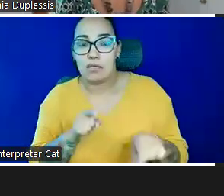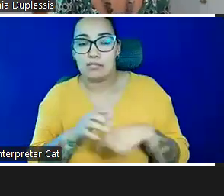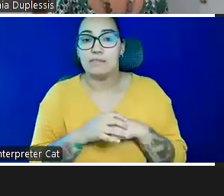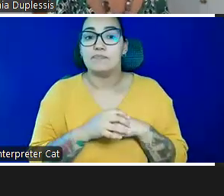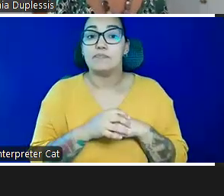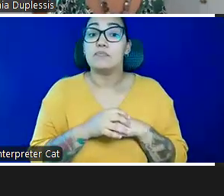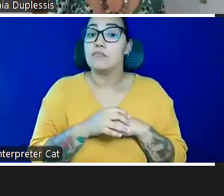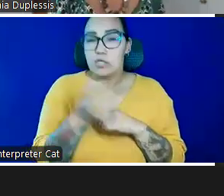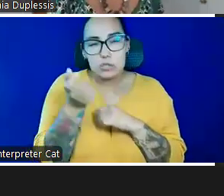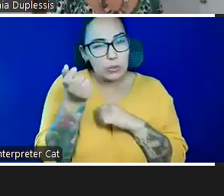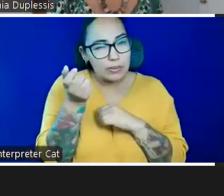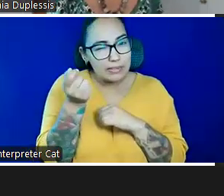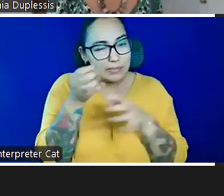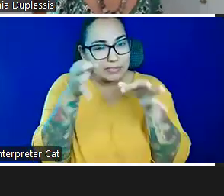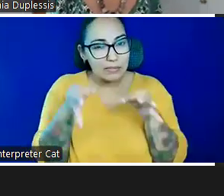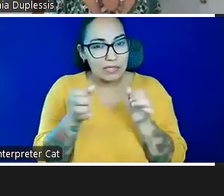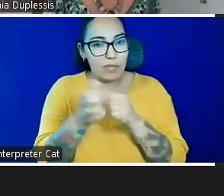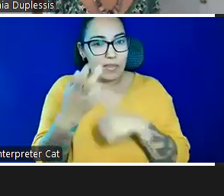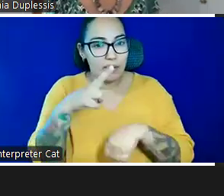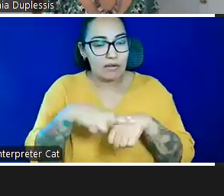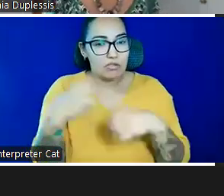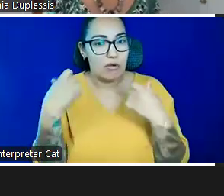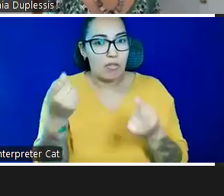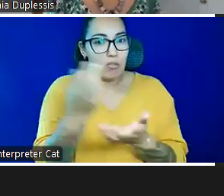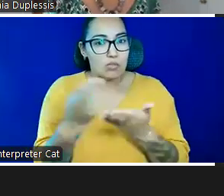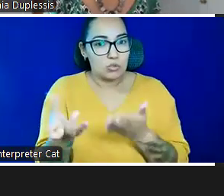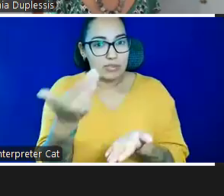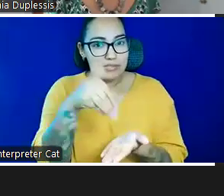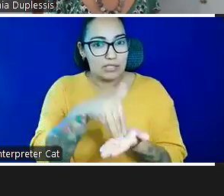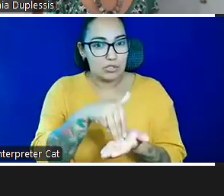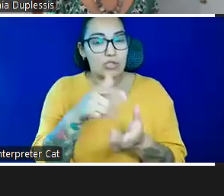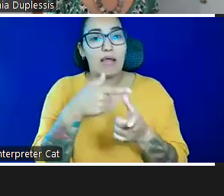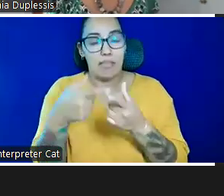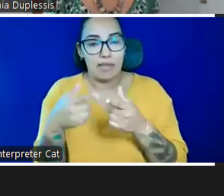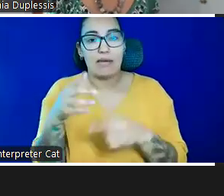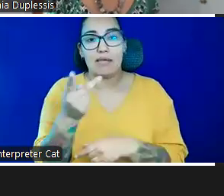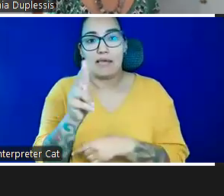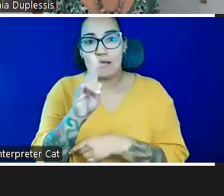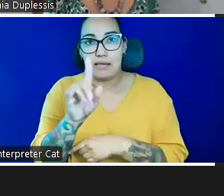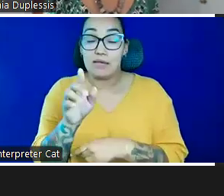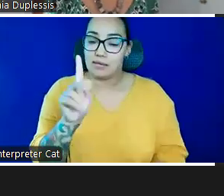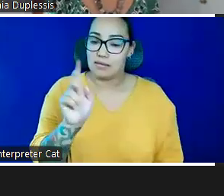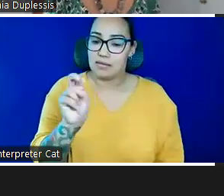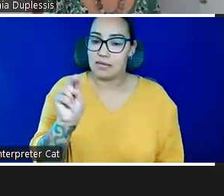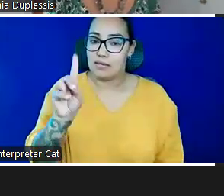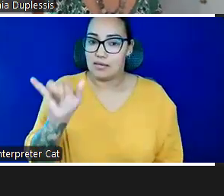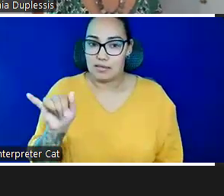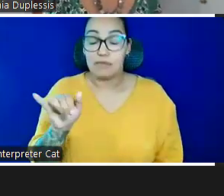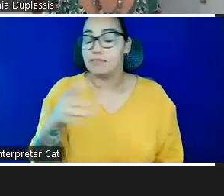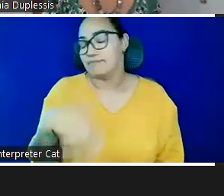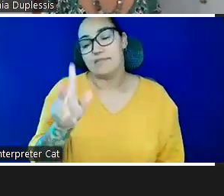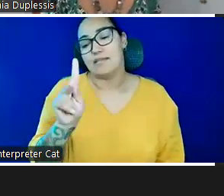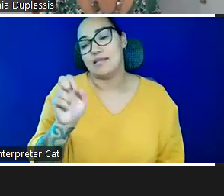just a little bit about the National Health Resource Center, and then Kennedy is going to introduce herself and talk about the project she works